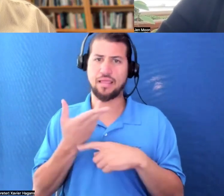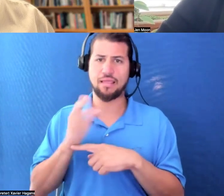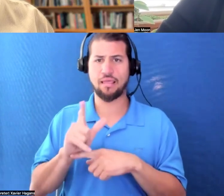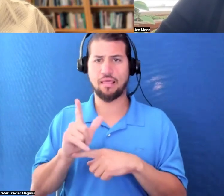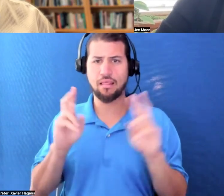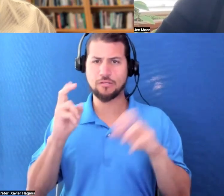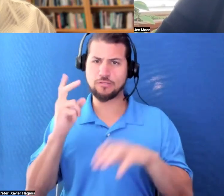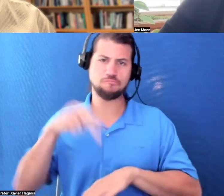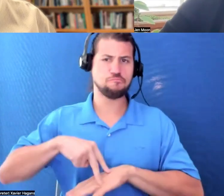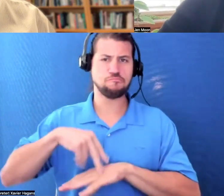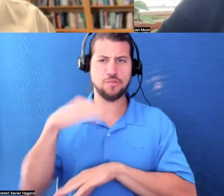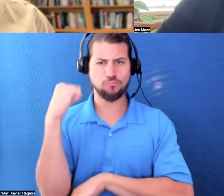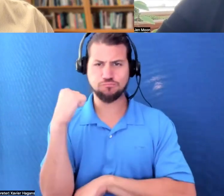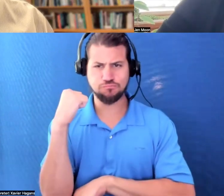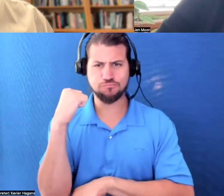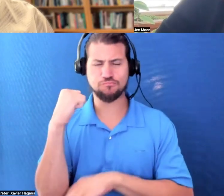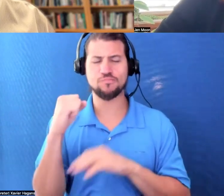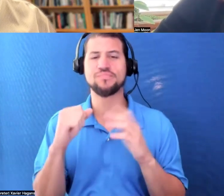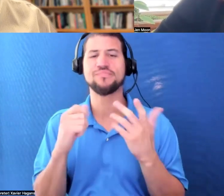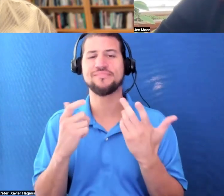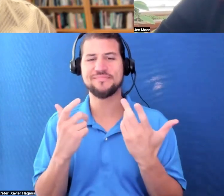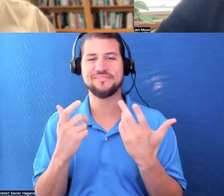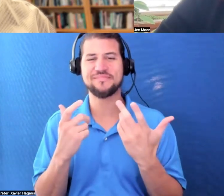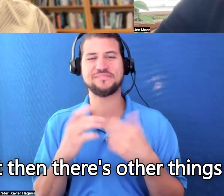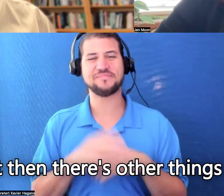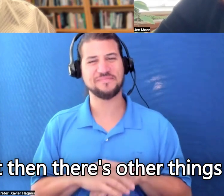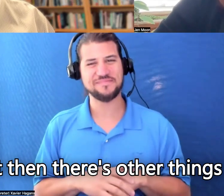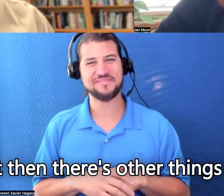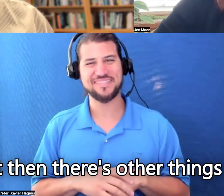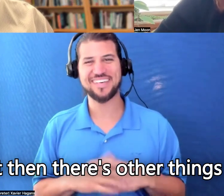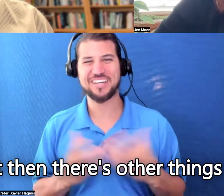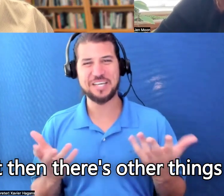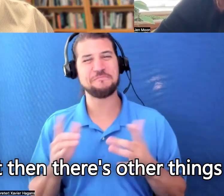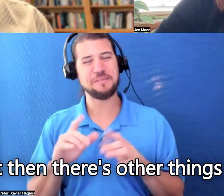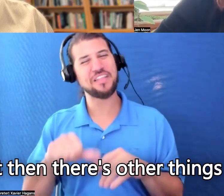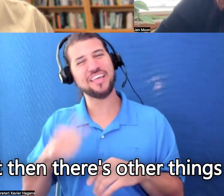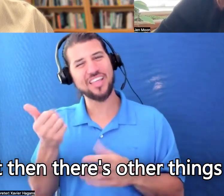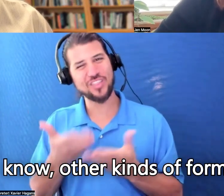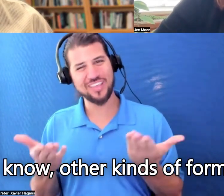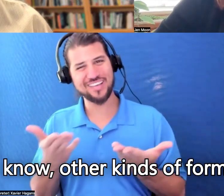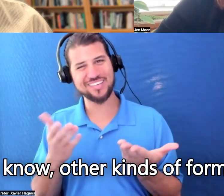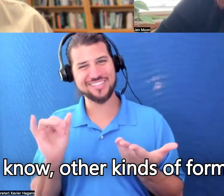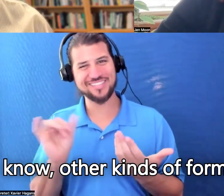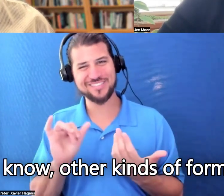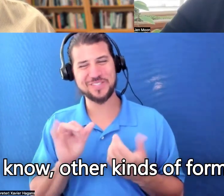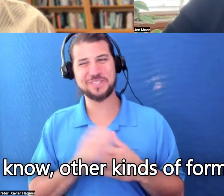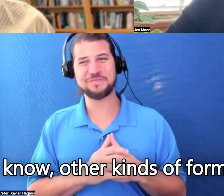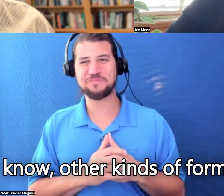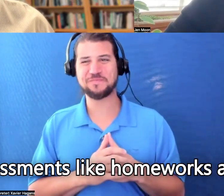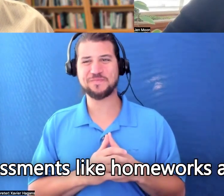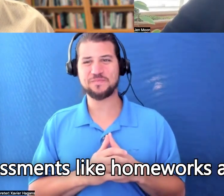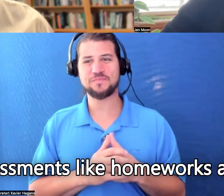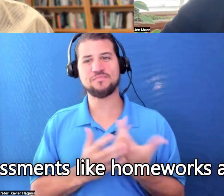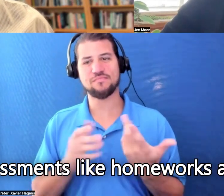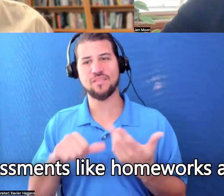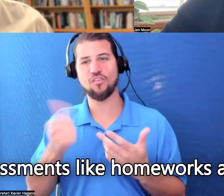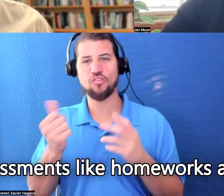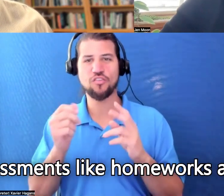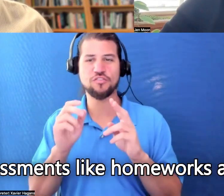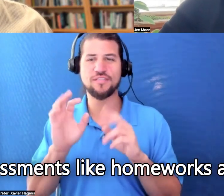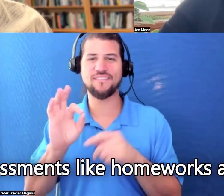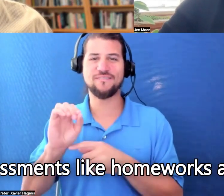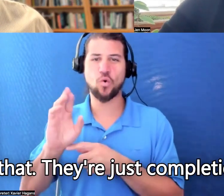mean, to say. But then there's other things like other kinds of formative assessments